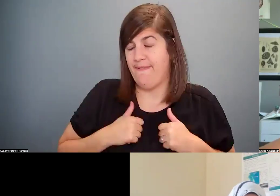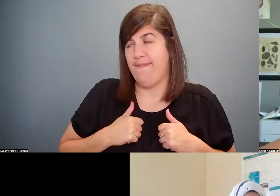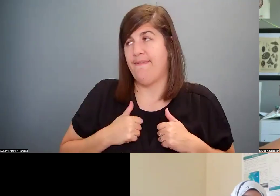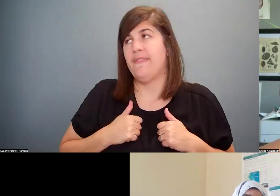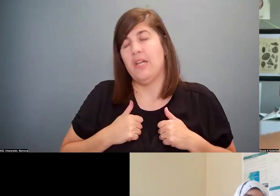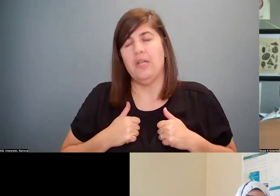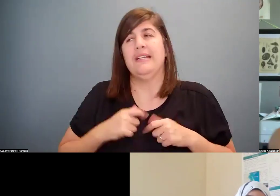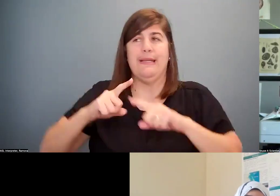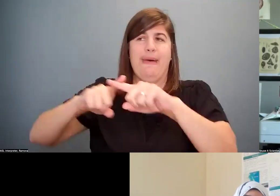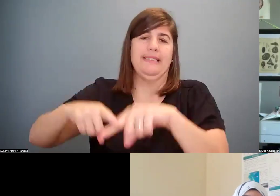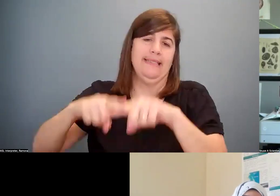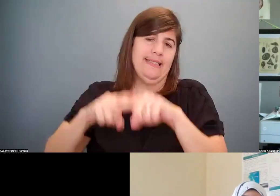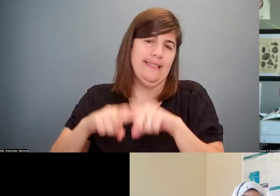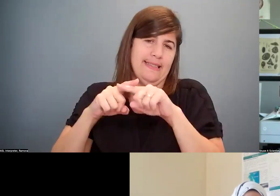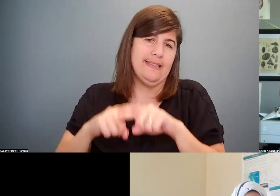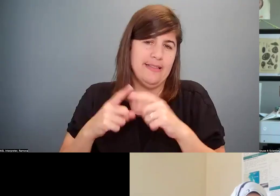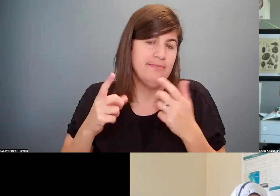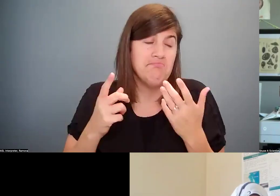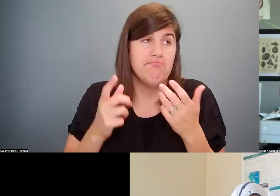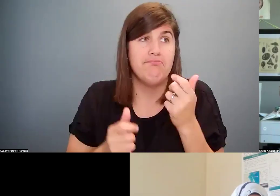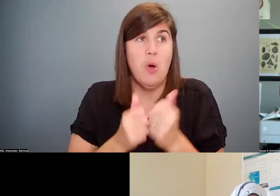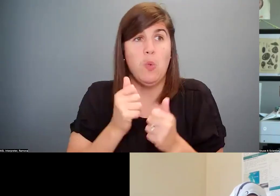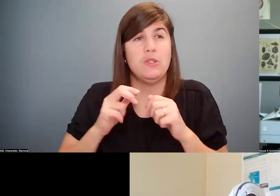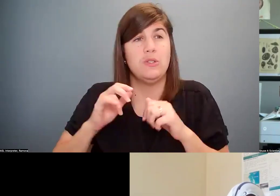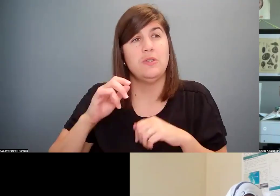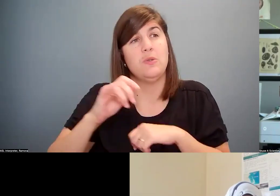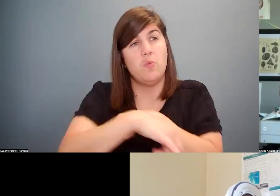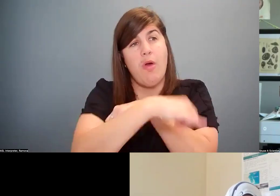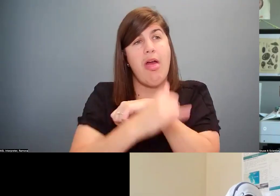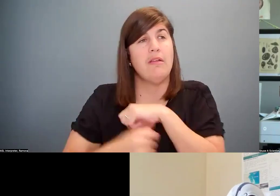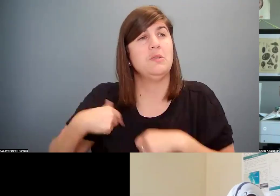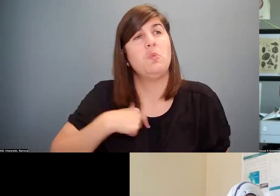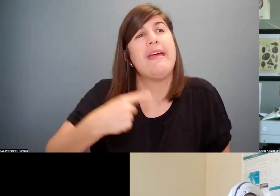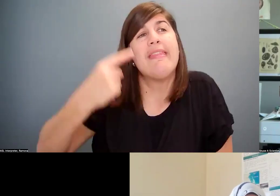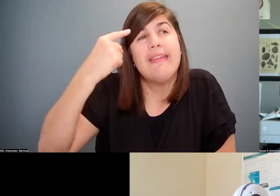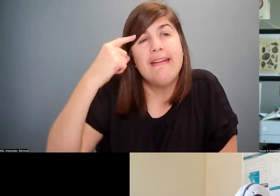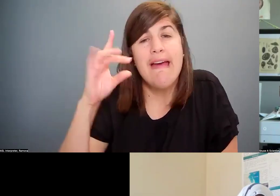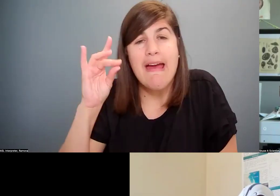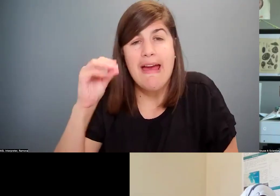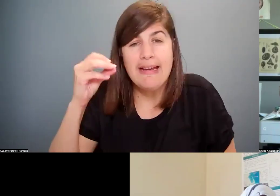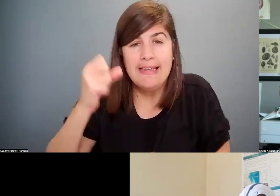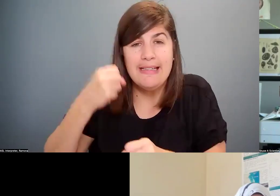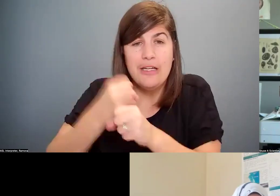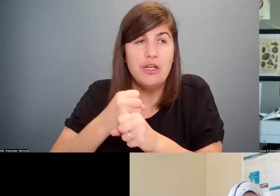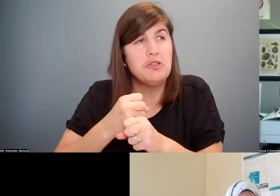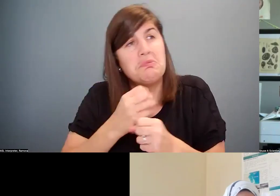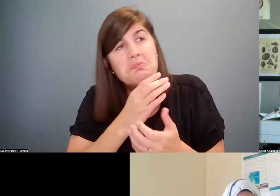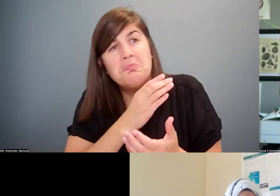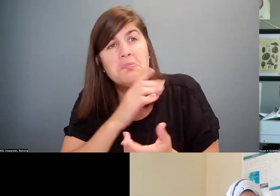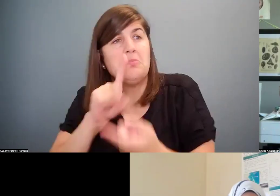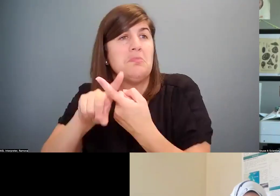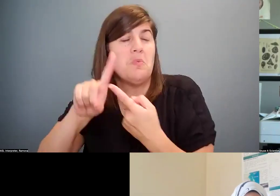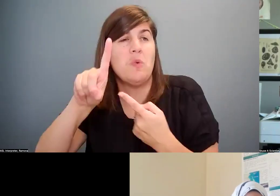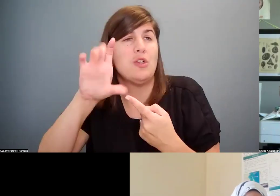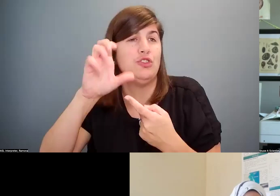of whale, but generally for most whales, we think around 80 to 100 years. And there are some outliers. So some